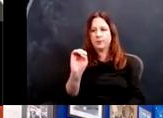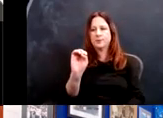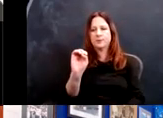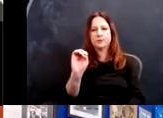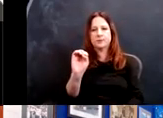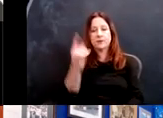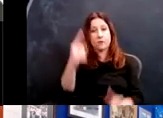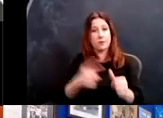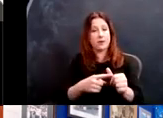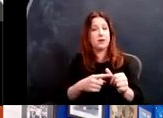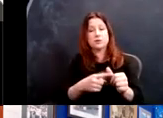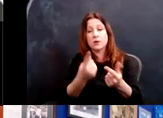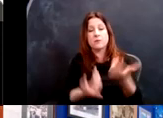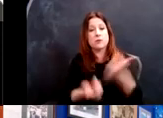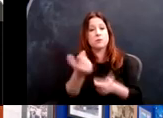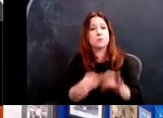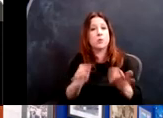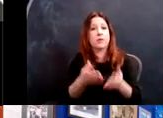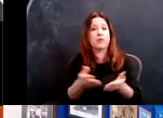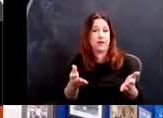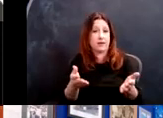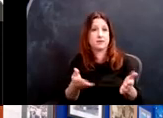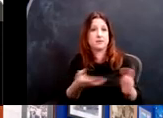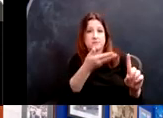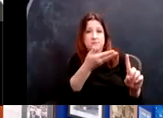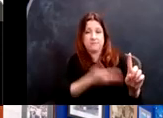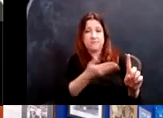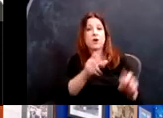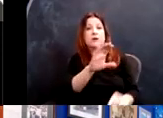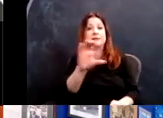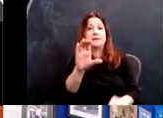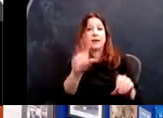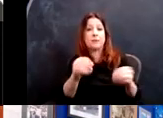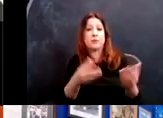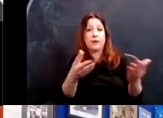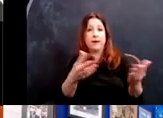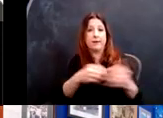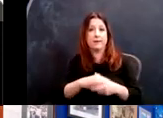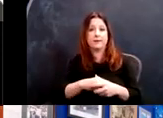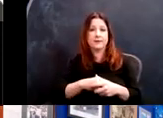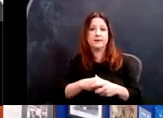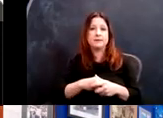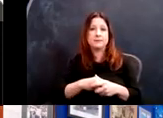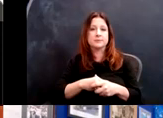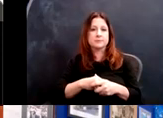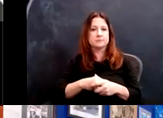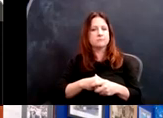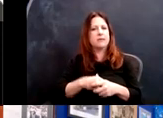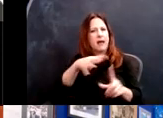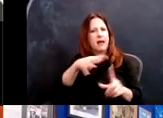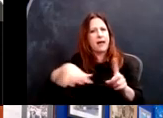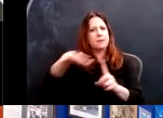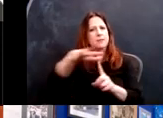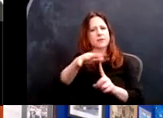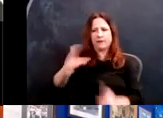things that I believe a recovery community center can provide is this atmosphere